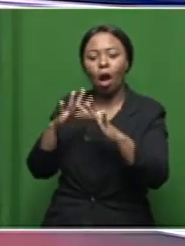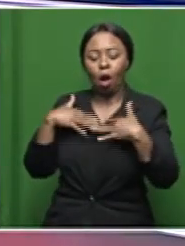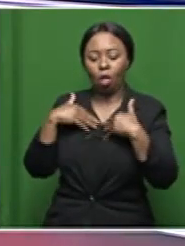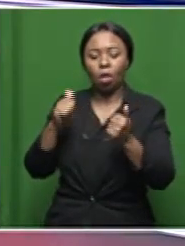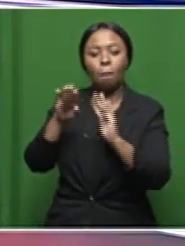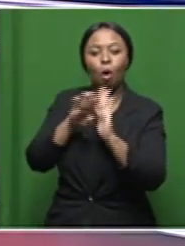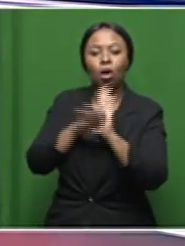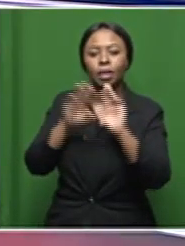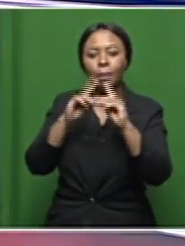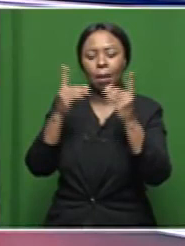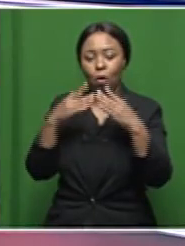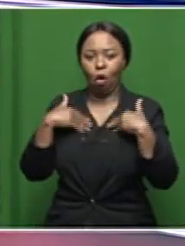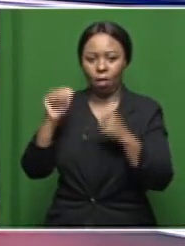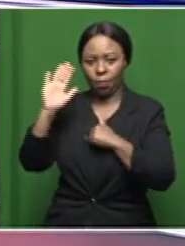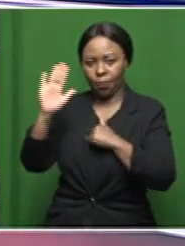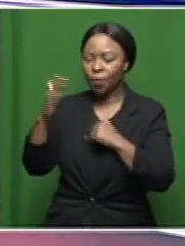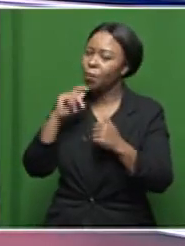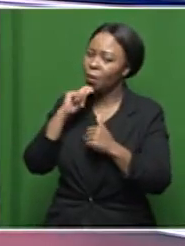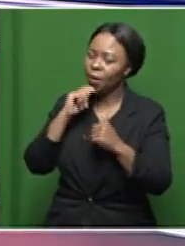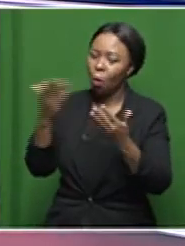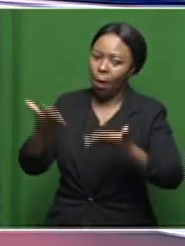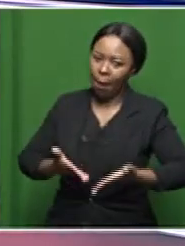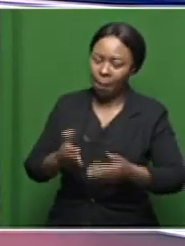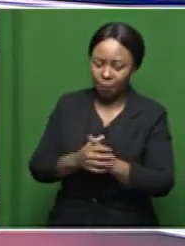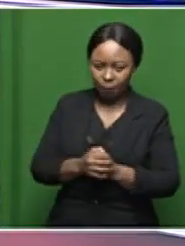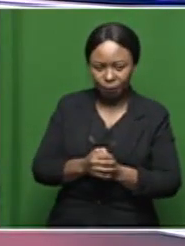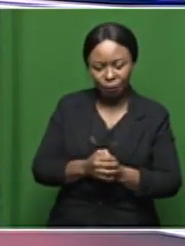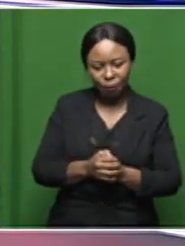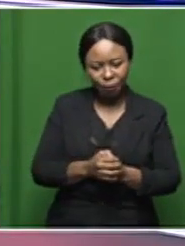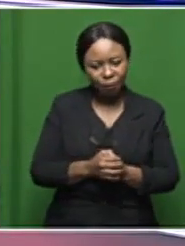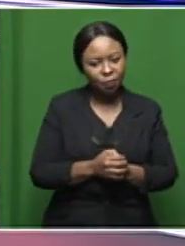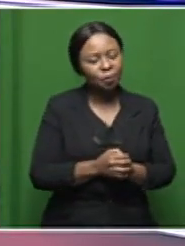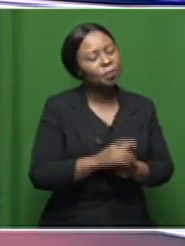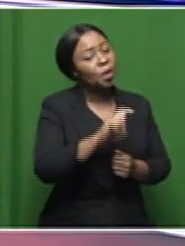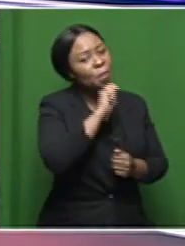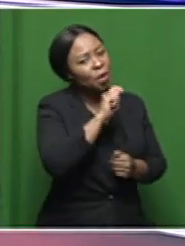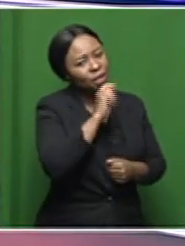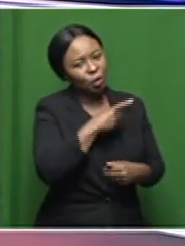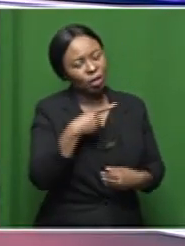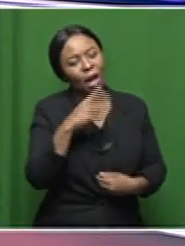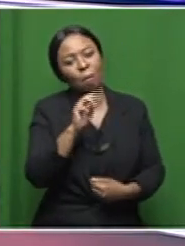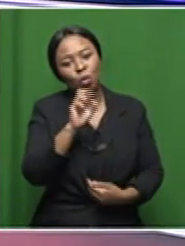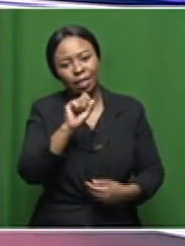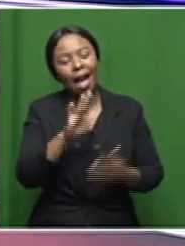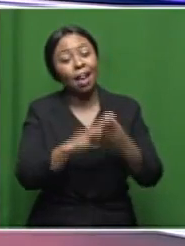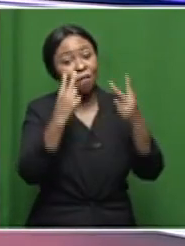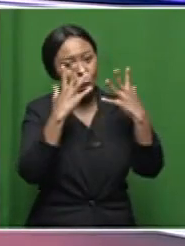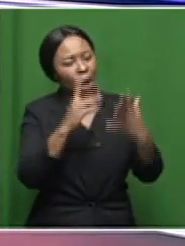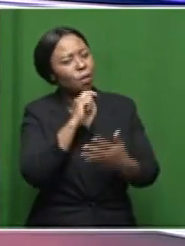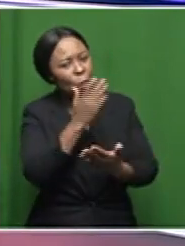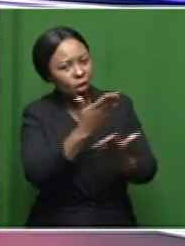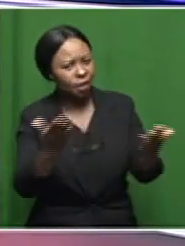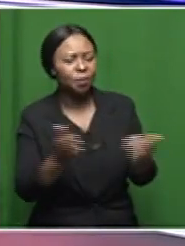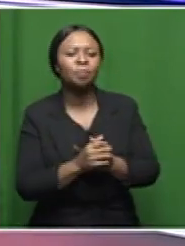from the National Department of Health. Good morning and welcome to Vital Signs. Good morning, Dr. Musa, and good morning to the viewers as well.